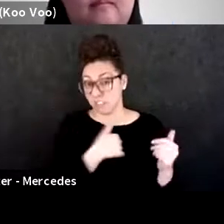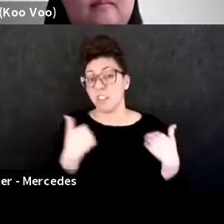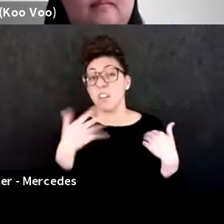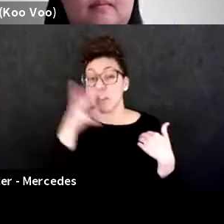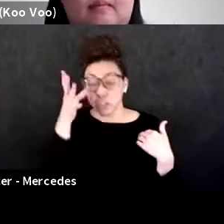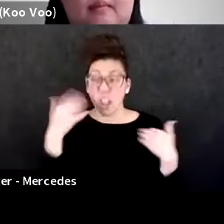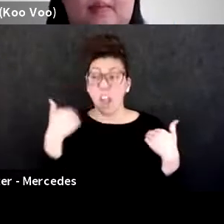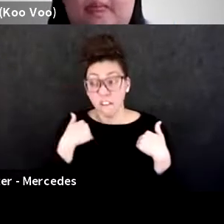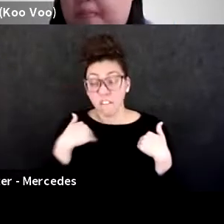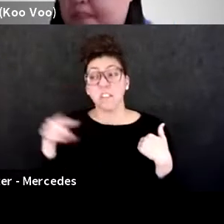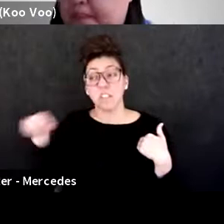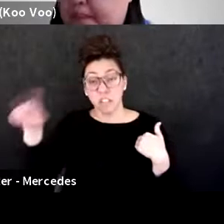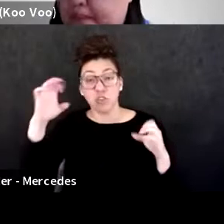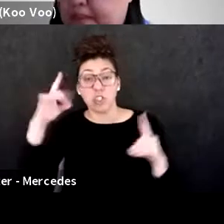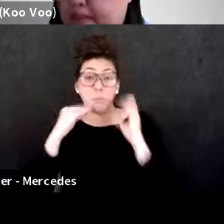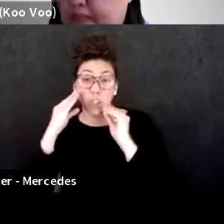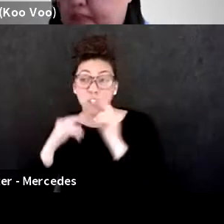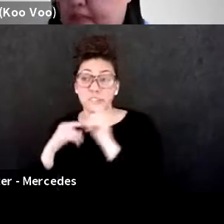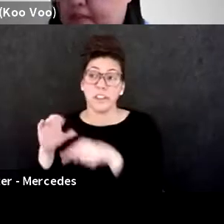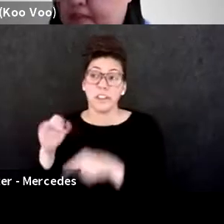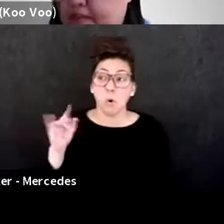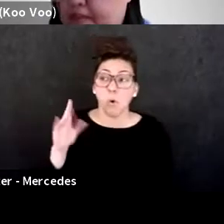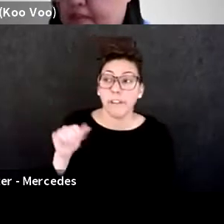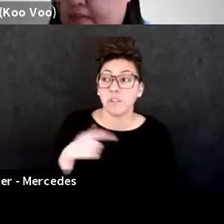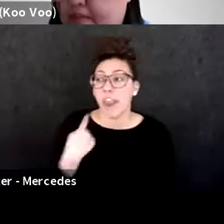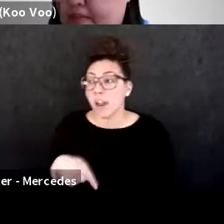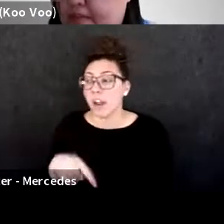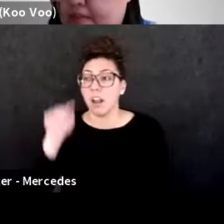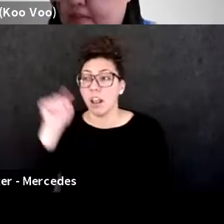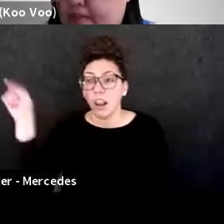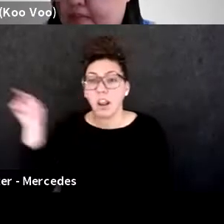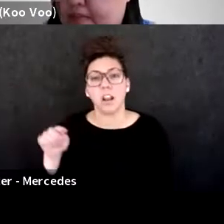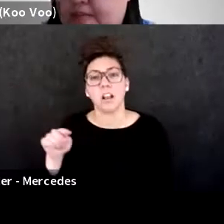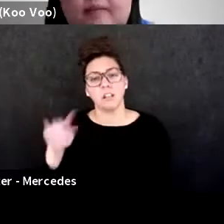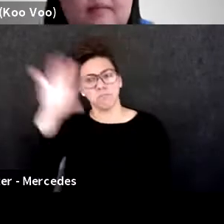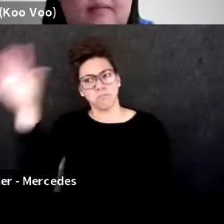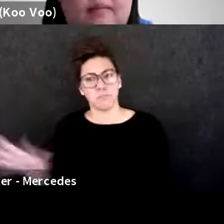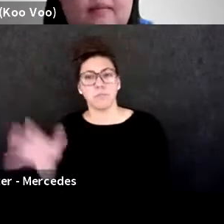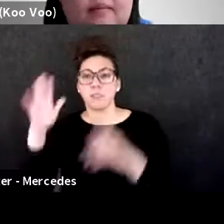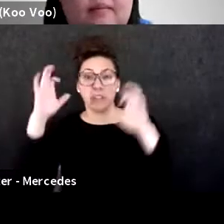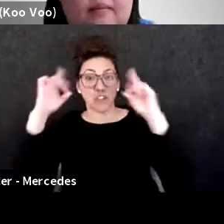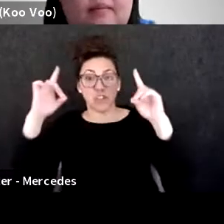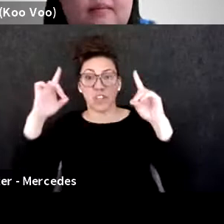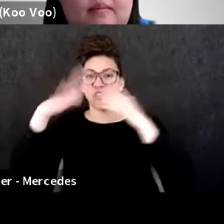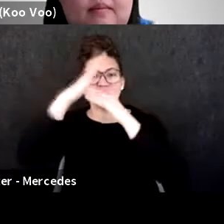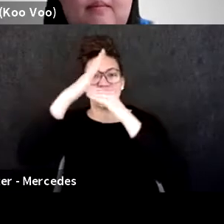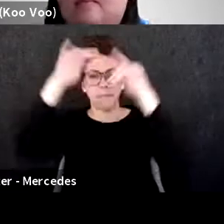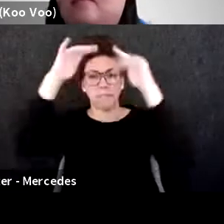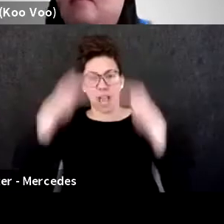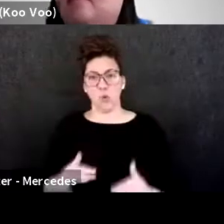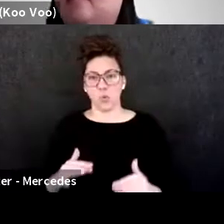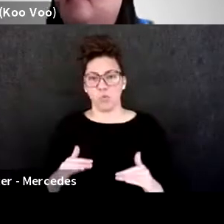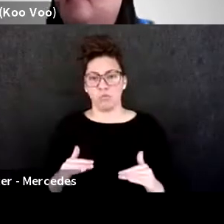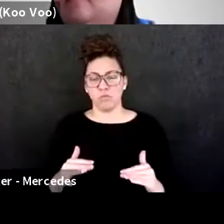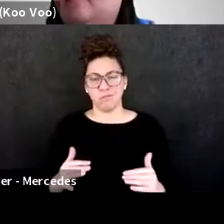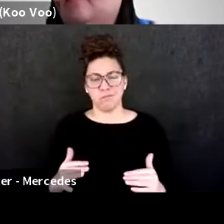back in Laos, Cambodia, China, wherever it may be. And the education system over there is very top down. So we're ingrained, I